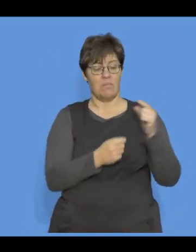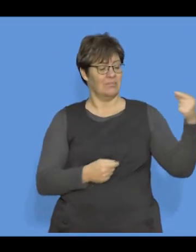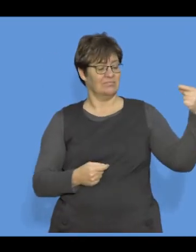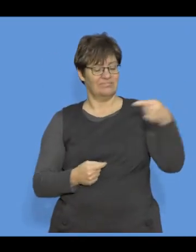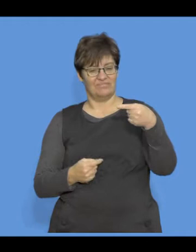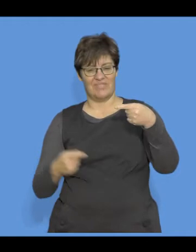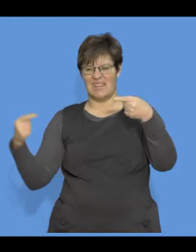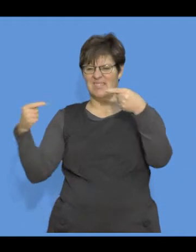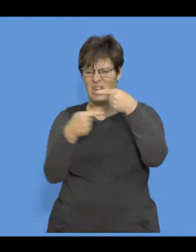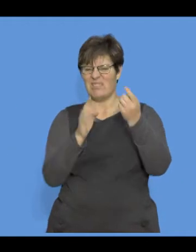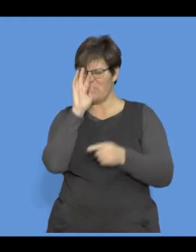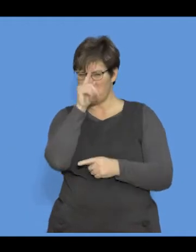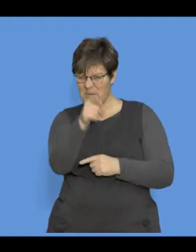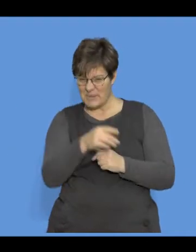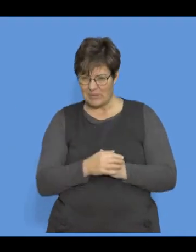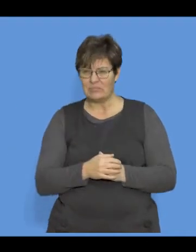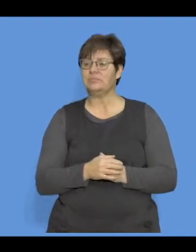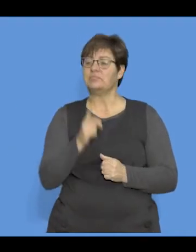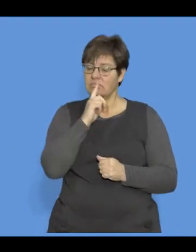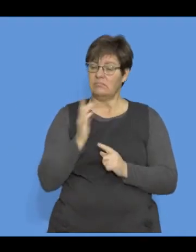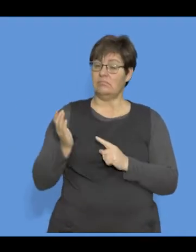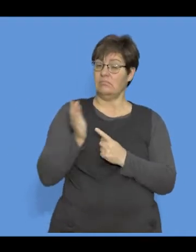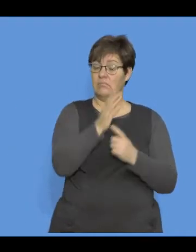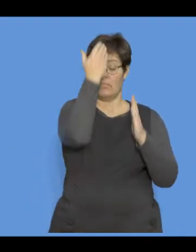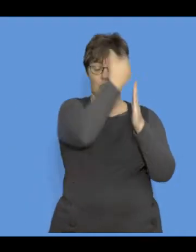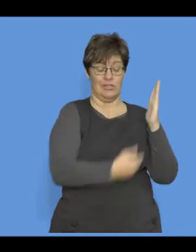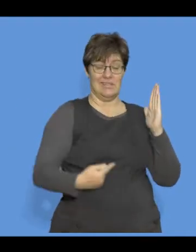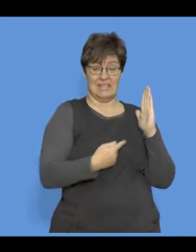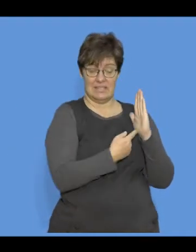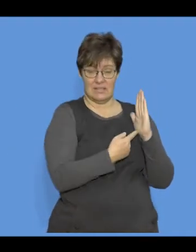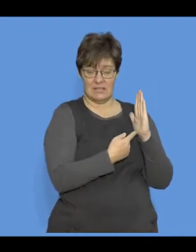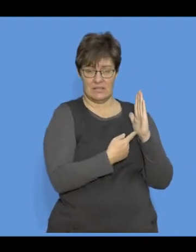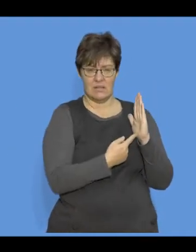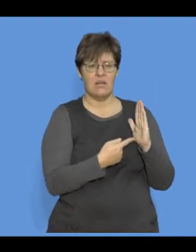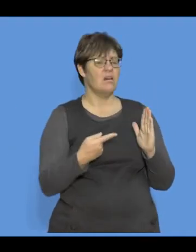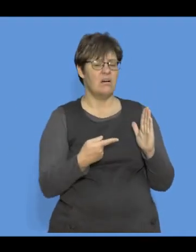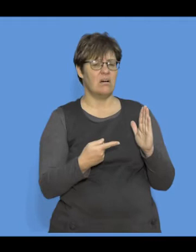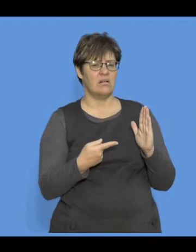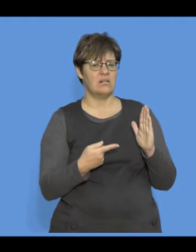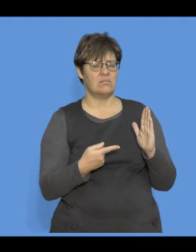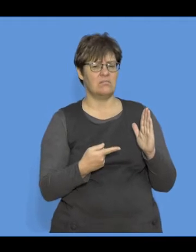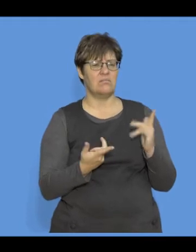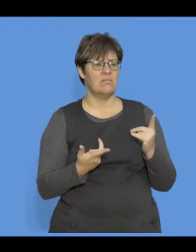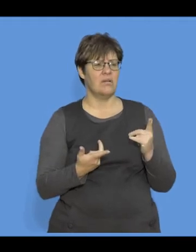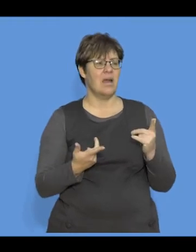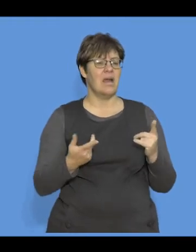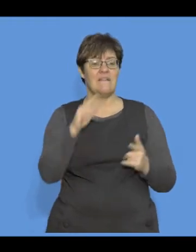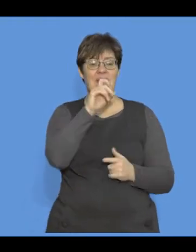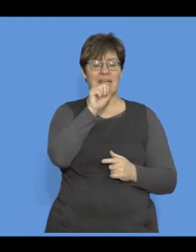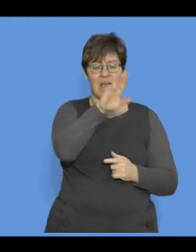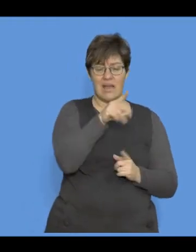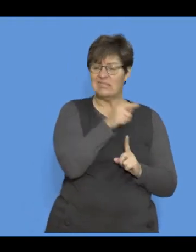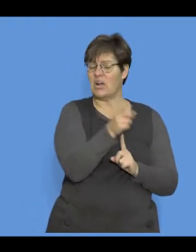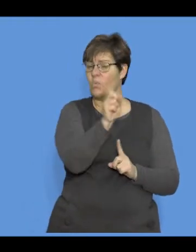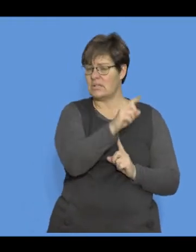of questions. So if we go to the data sheet here and we're saying what are the things that are vectors, I might